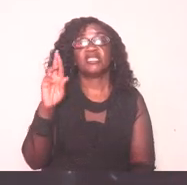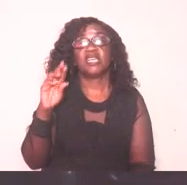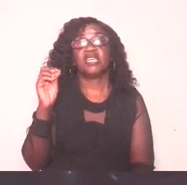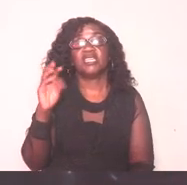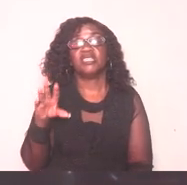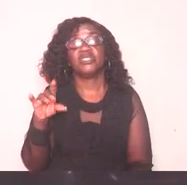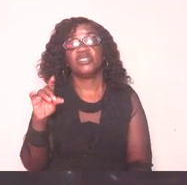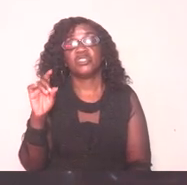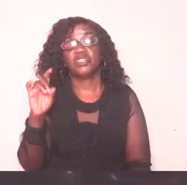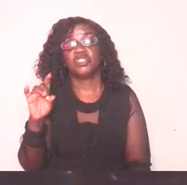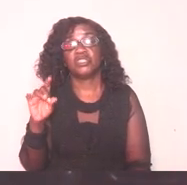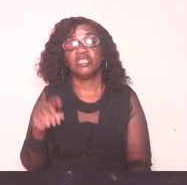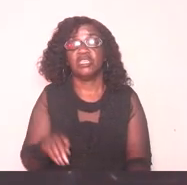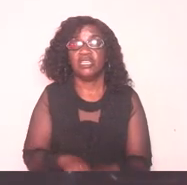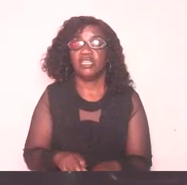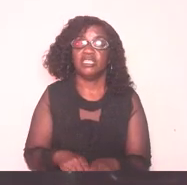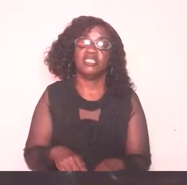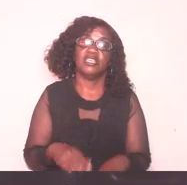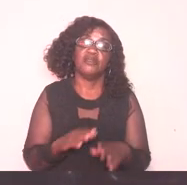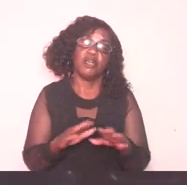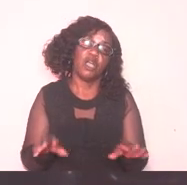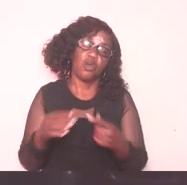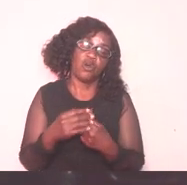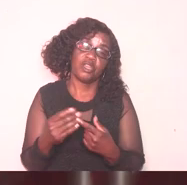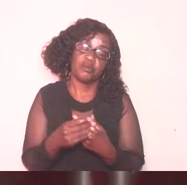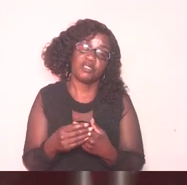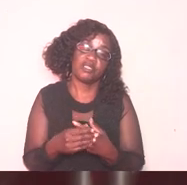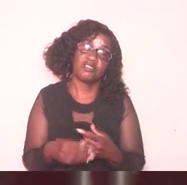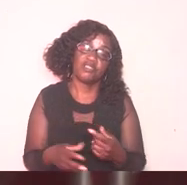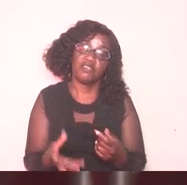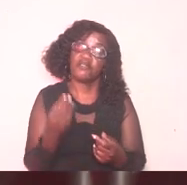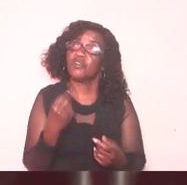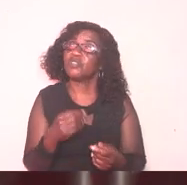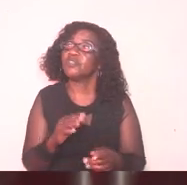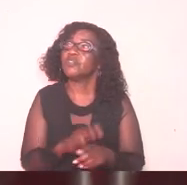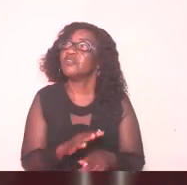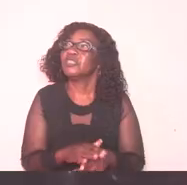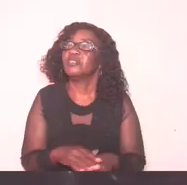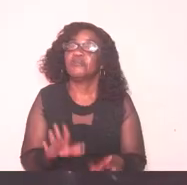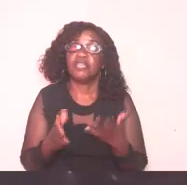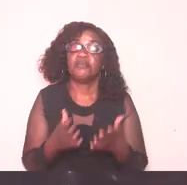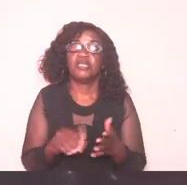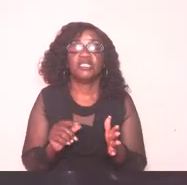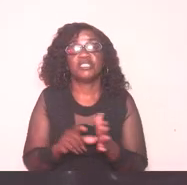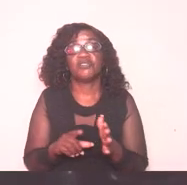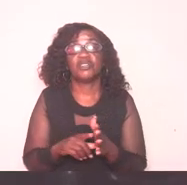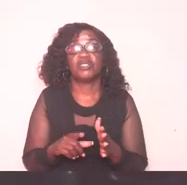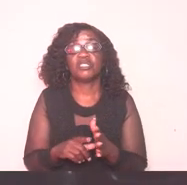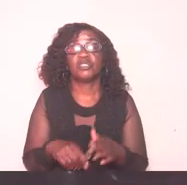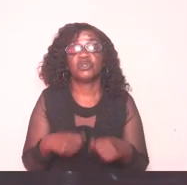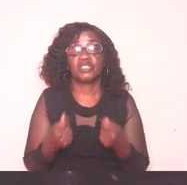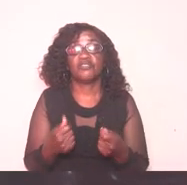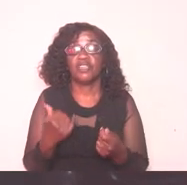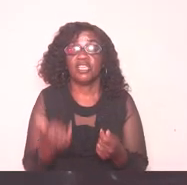allow an increase in access to facilities like condoms. Now, this would be difficult to give to